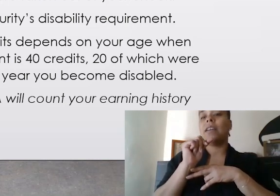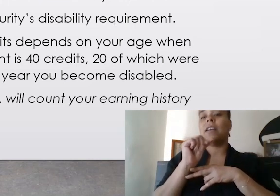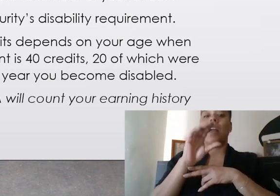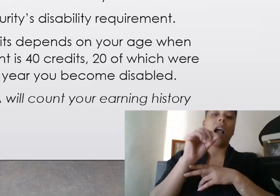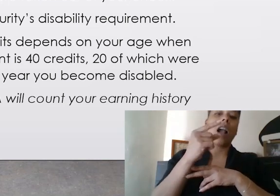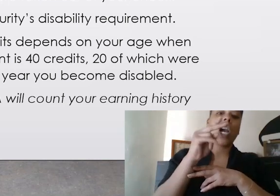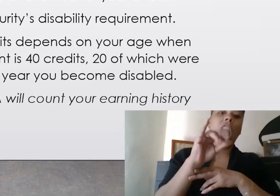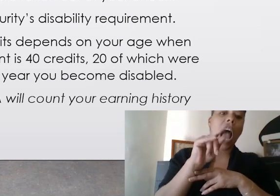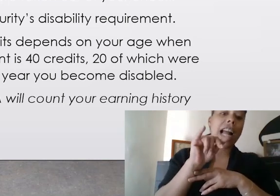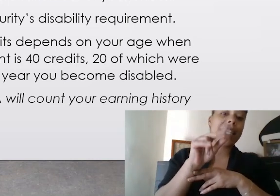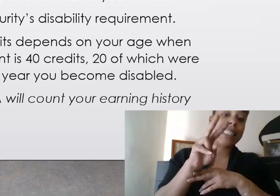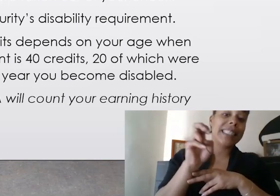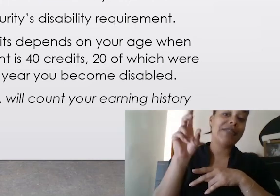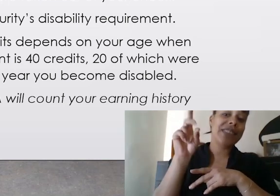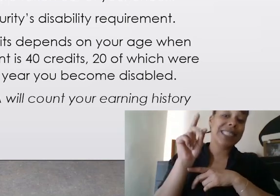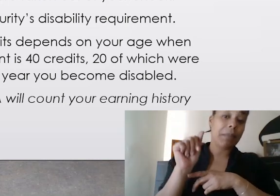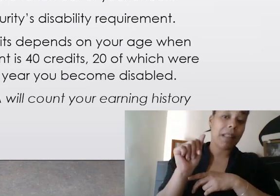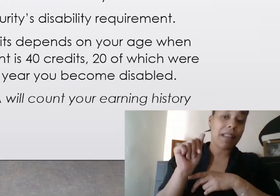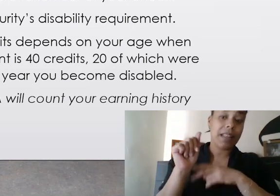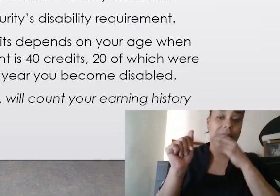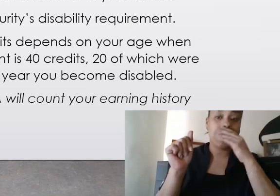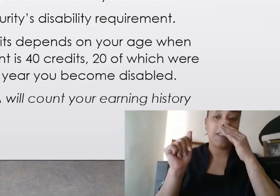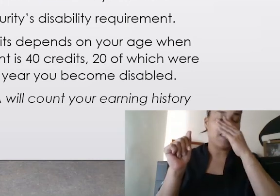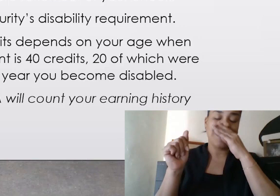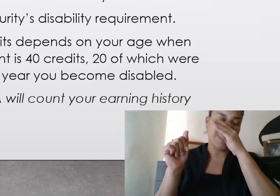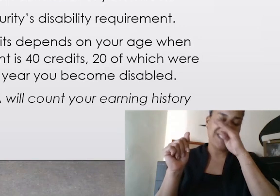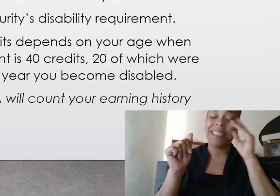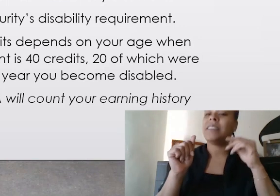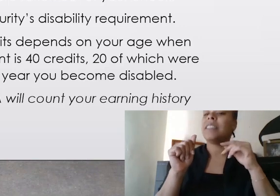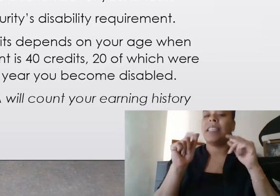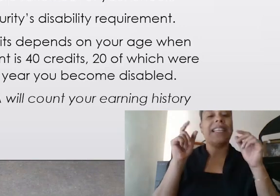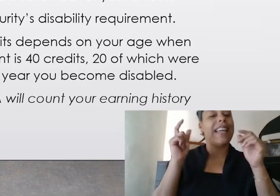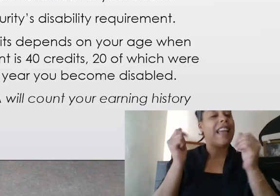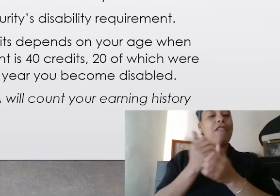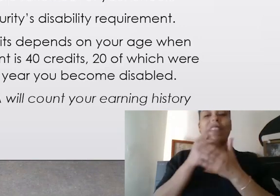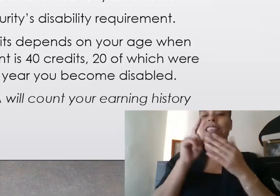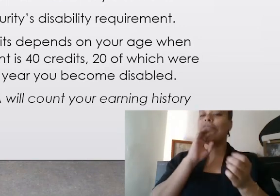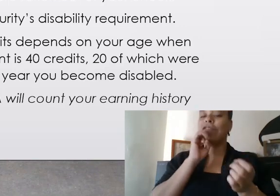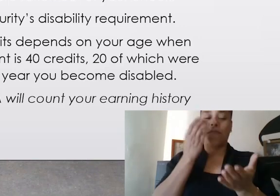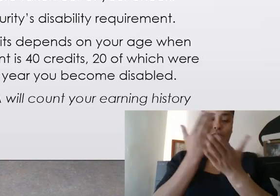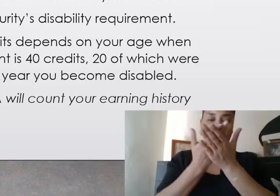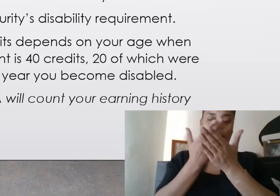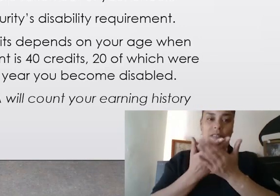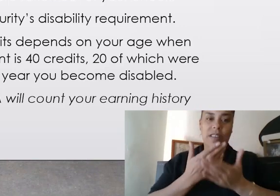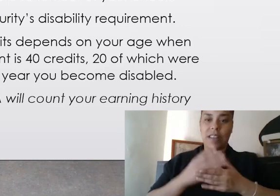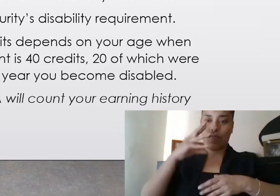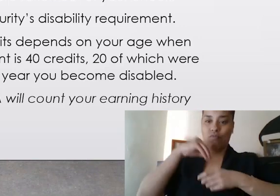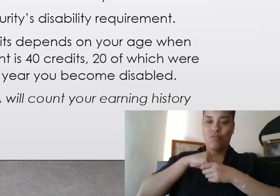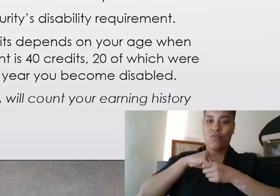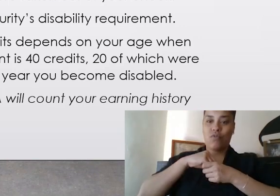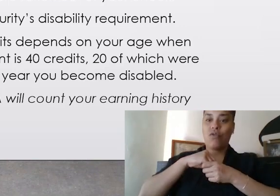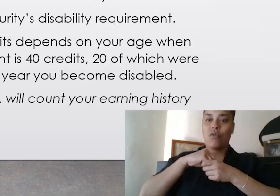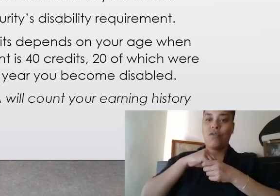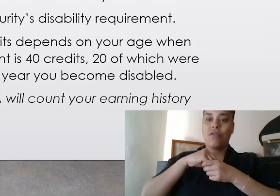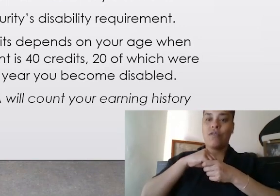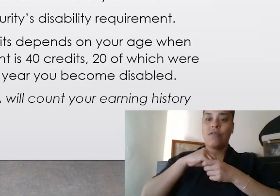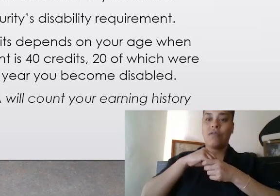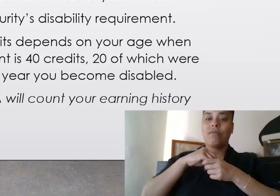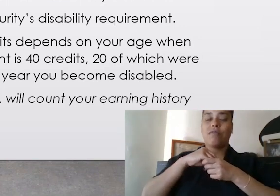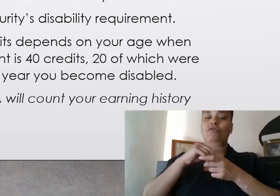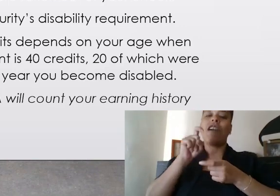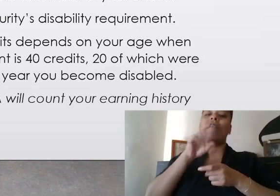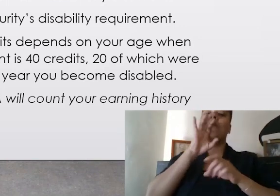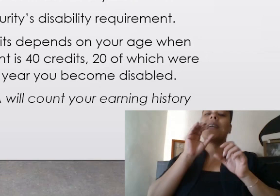be documented. And you need to be in some sort of treatment because you need to show